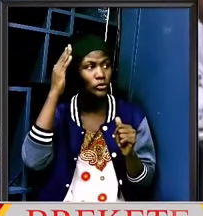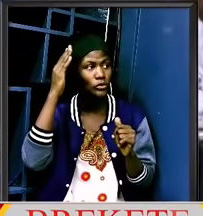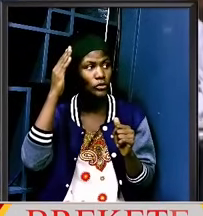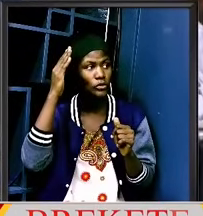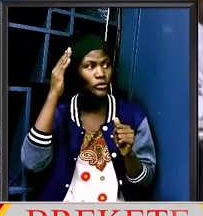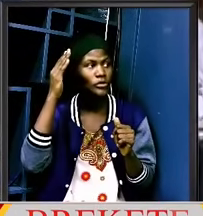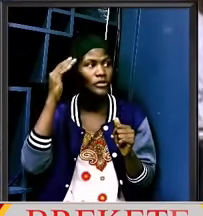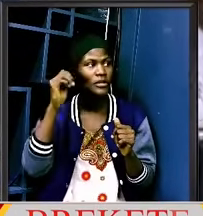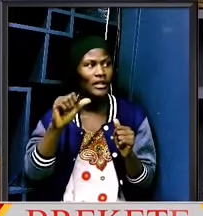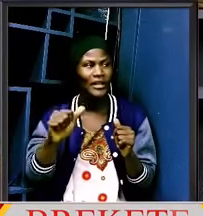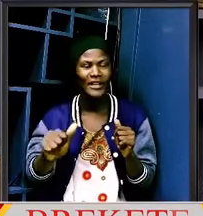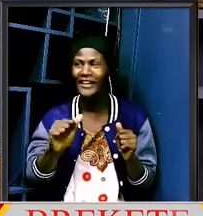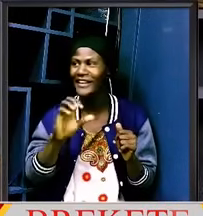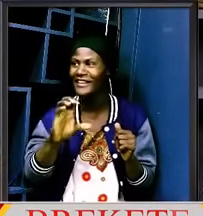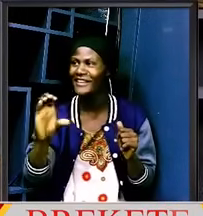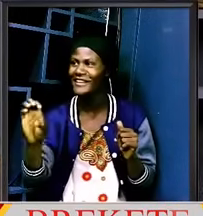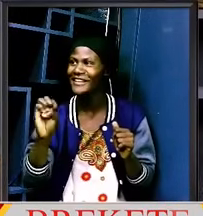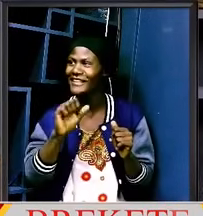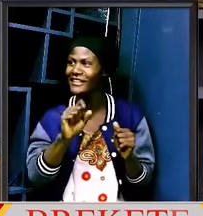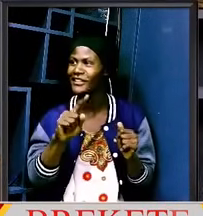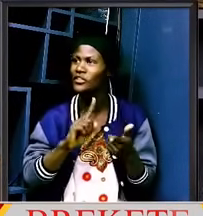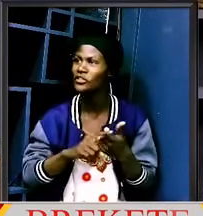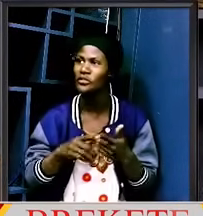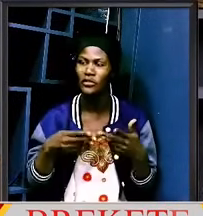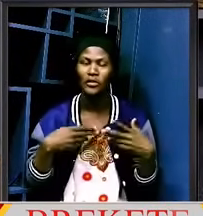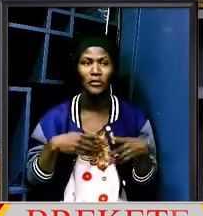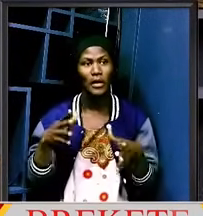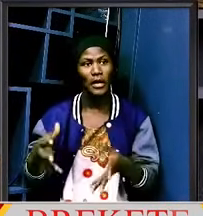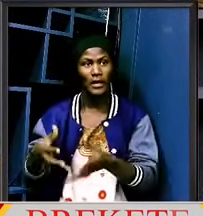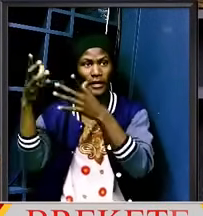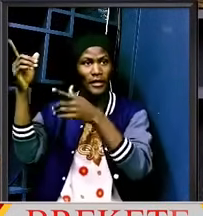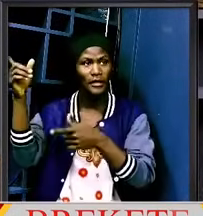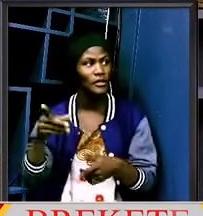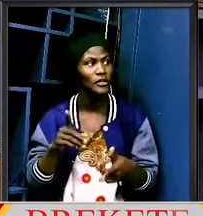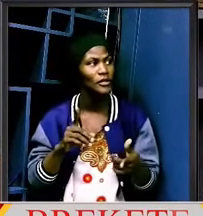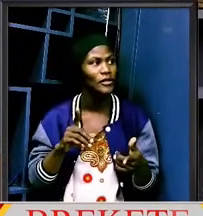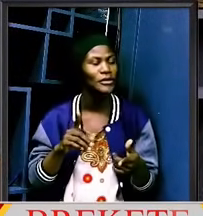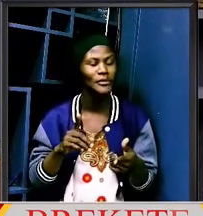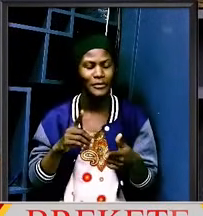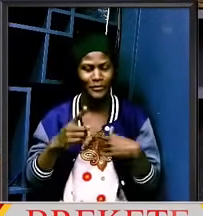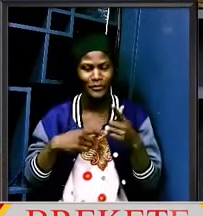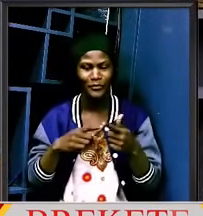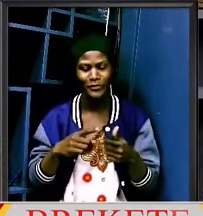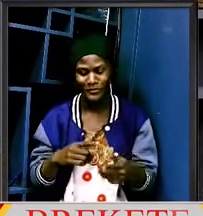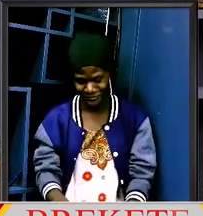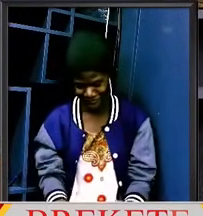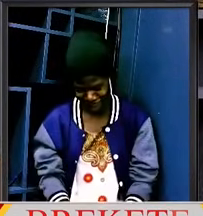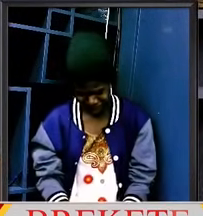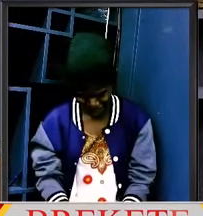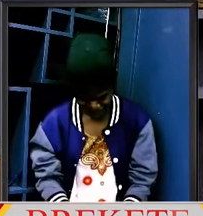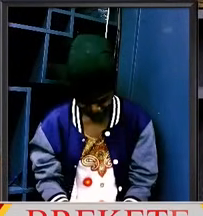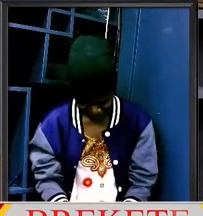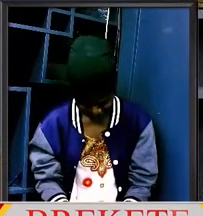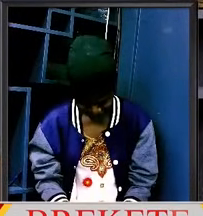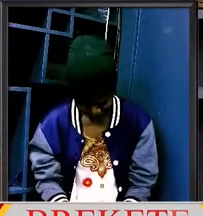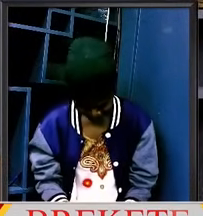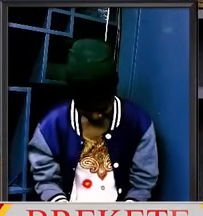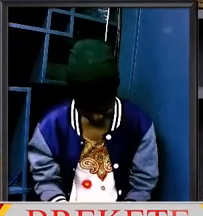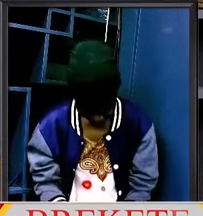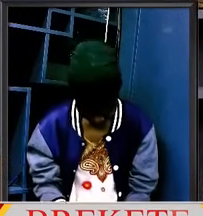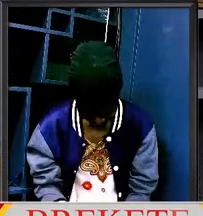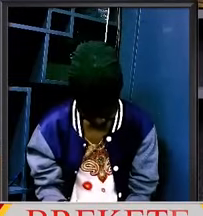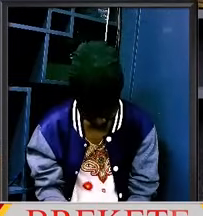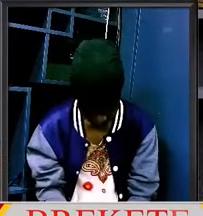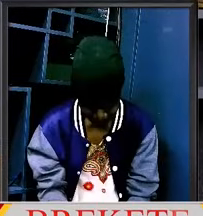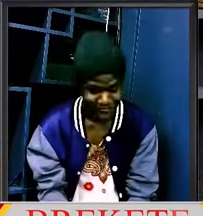will definitely do something. Definitely. Now, carry her go. You know, day for town. Anytime when you come, you